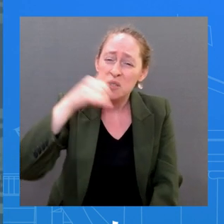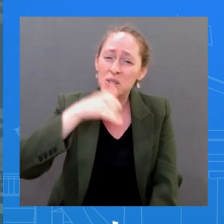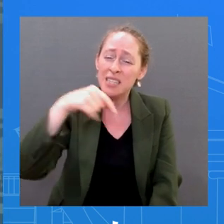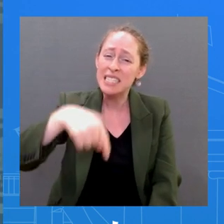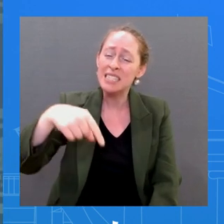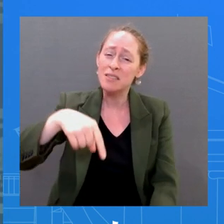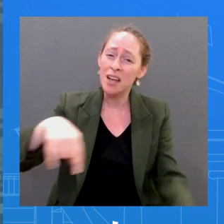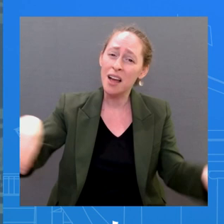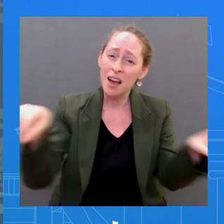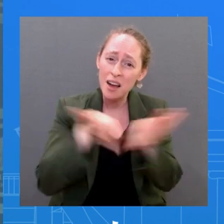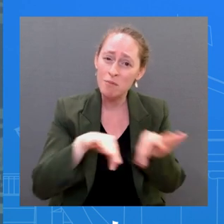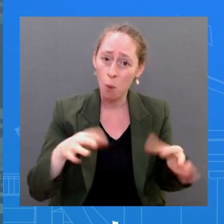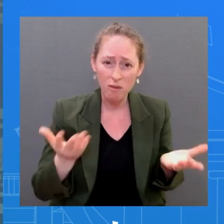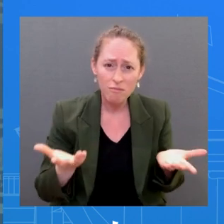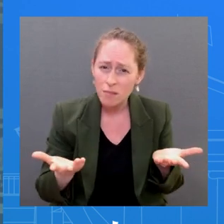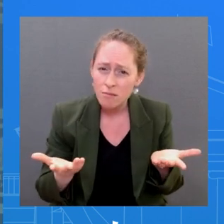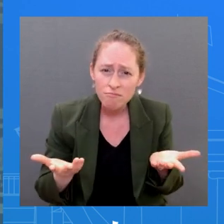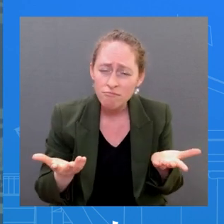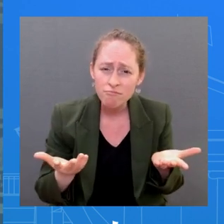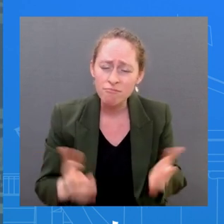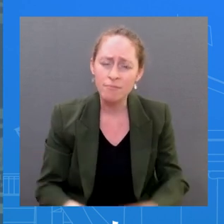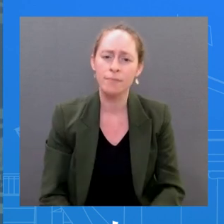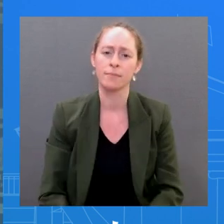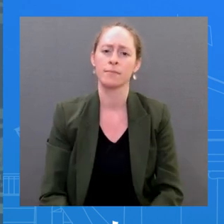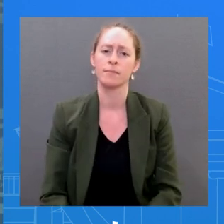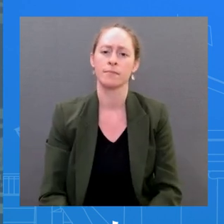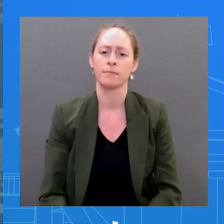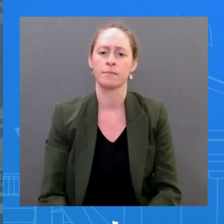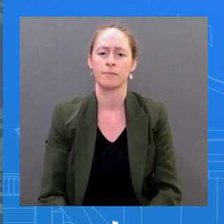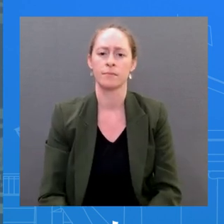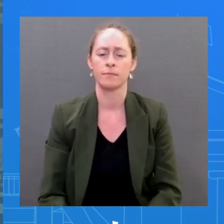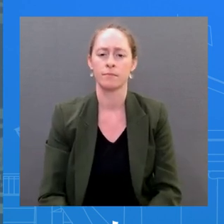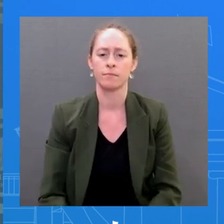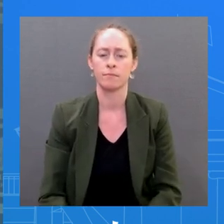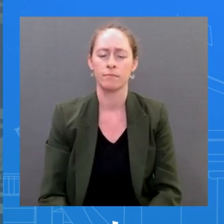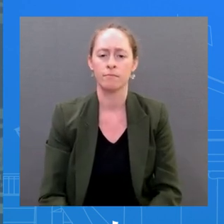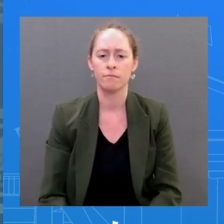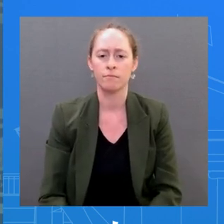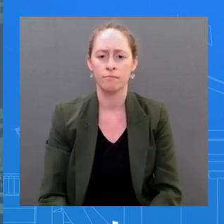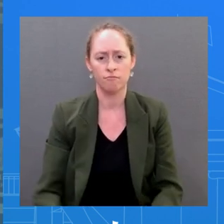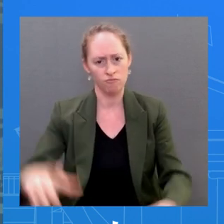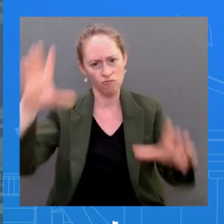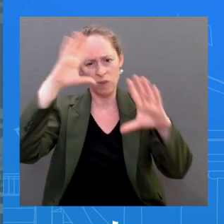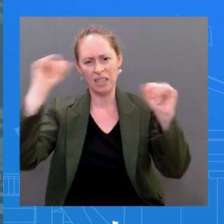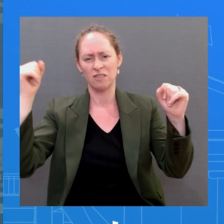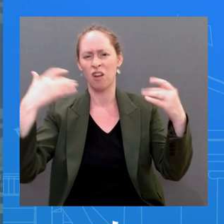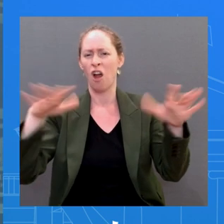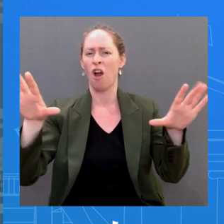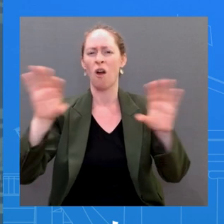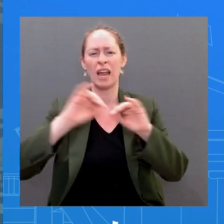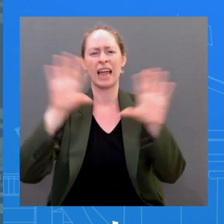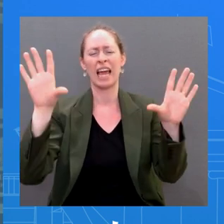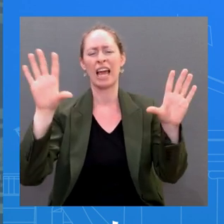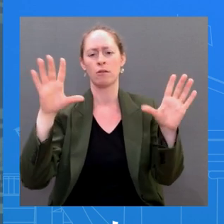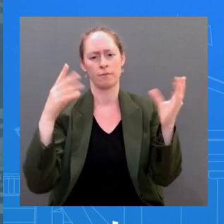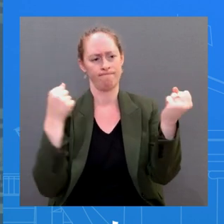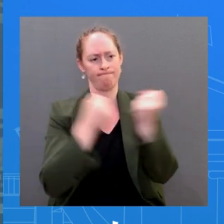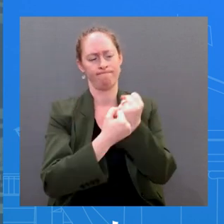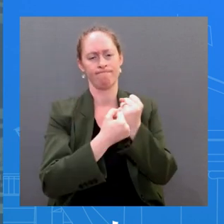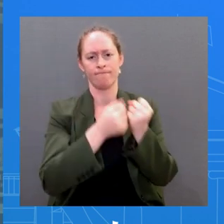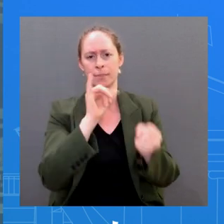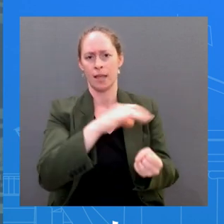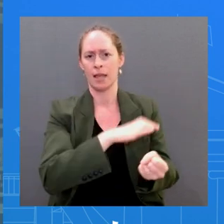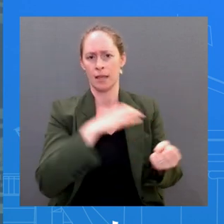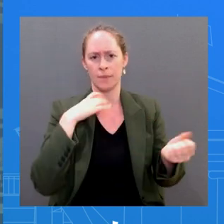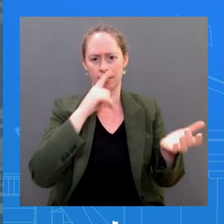supports the bipartisan effort, the January 6th Select Committee bipartisan effort, but we're not going to get involved.